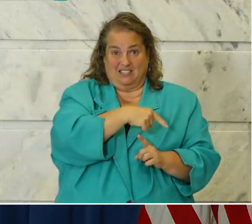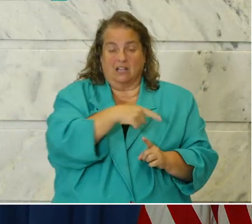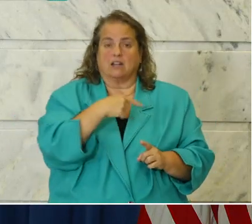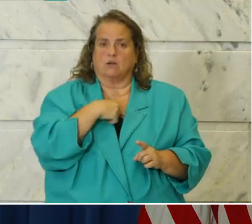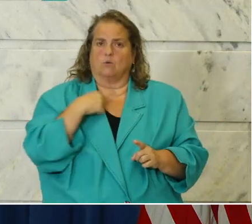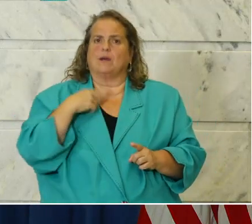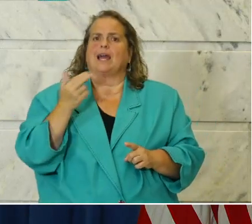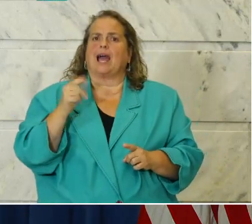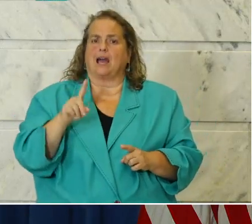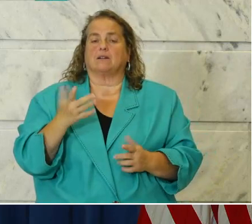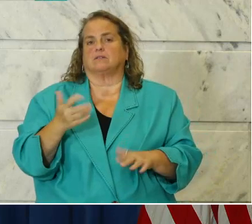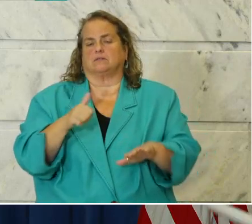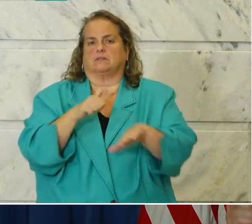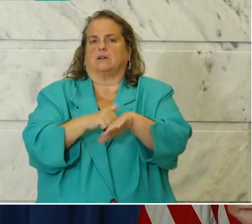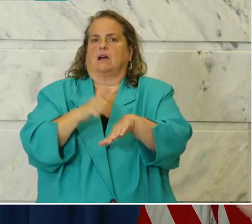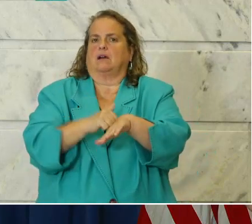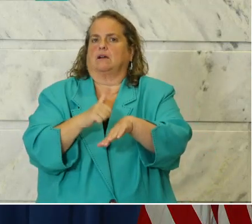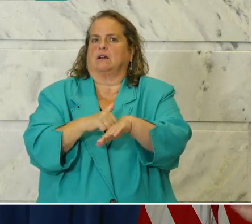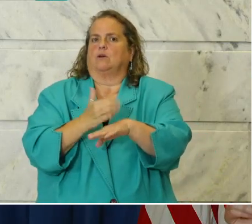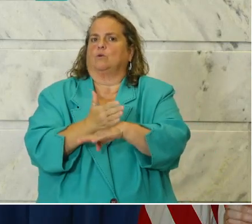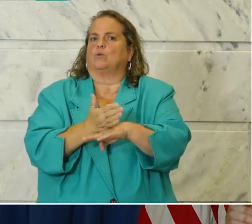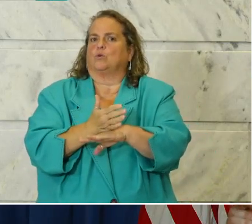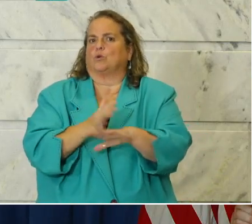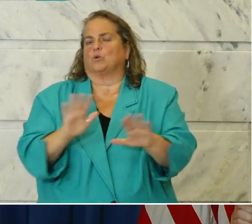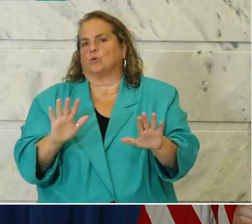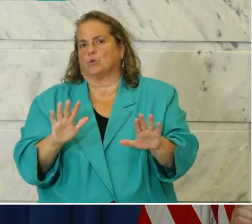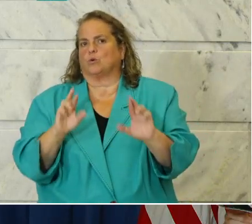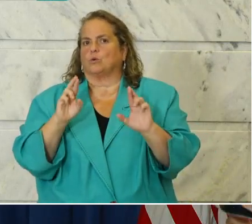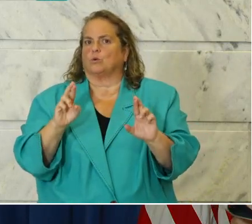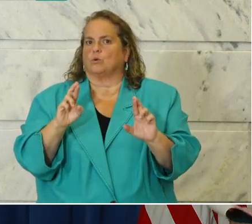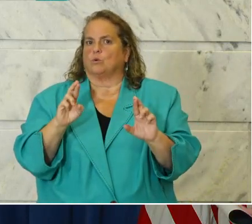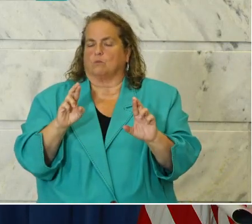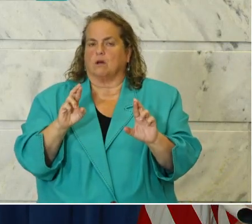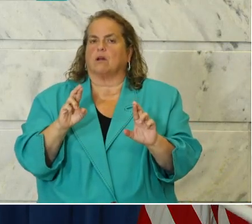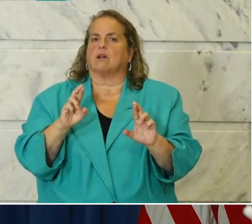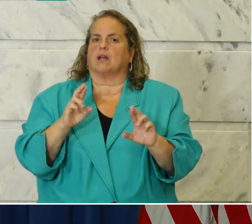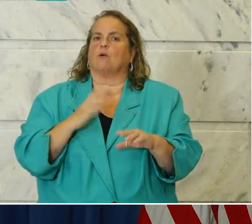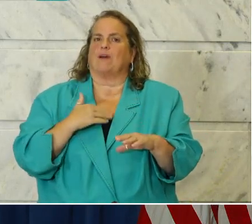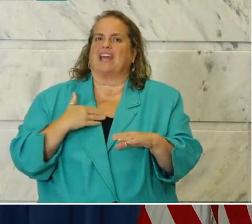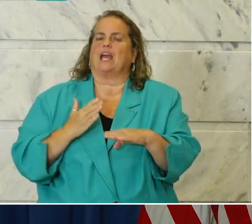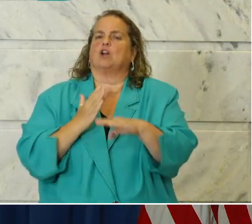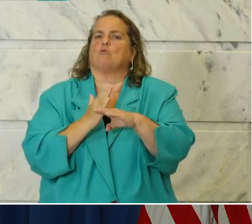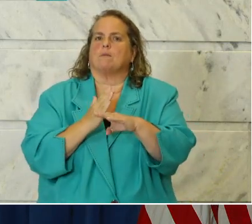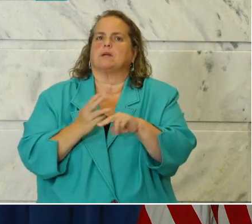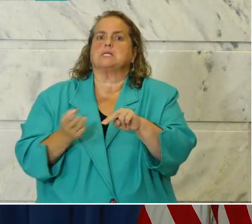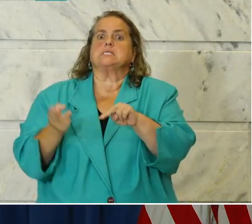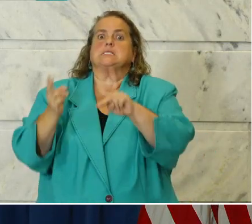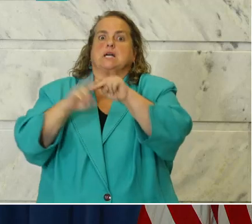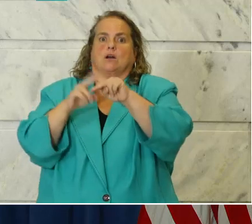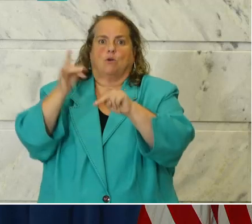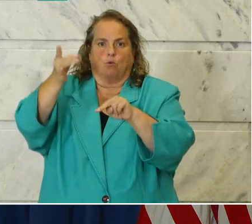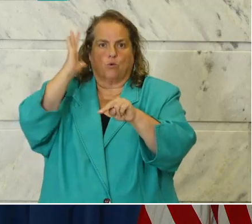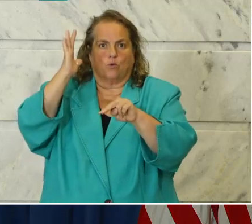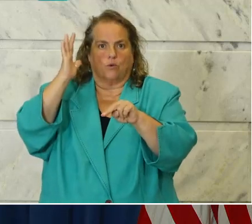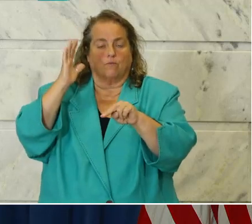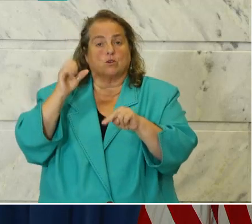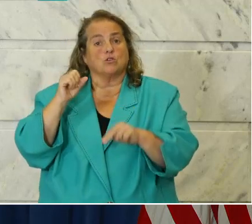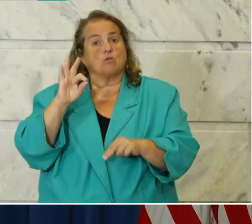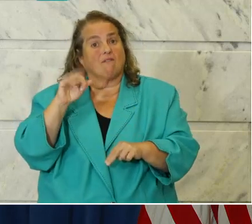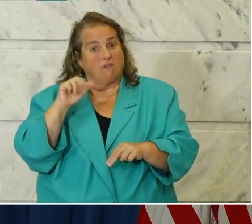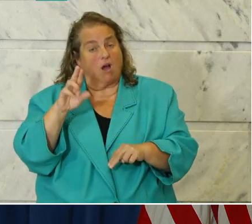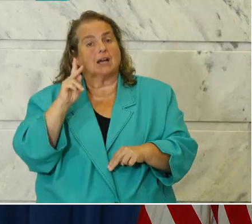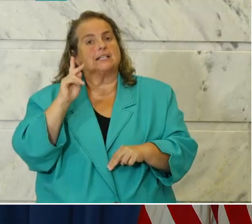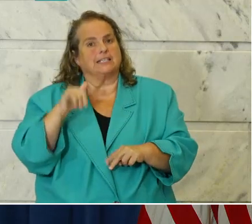on wood, good success so far interrupting these exponential climbs. So far, Kentucky has been hit by